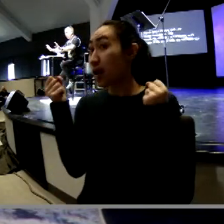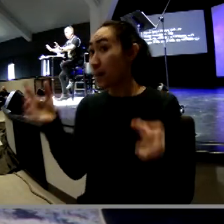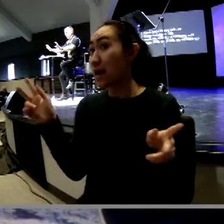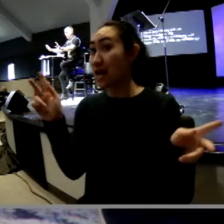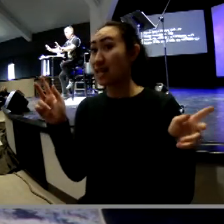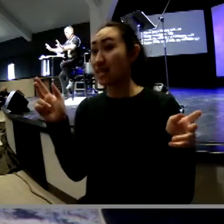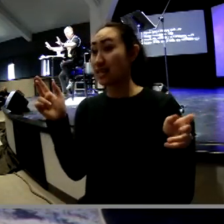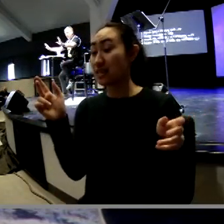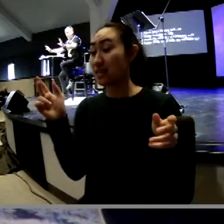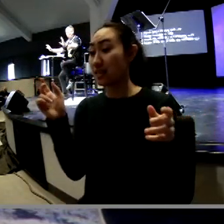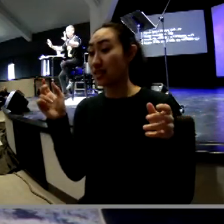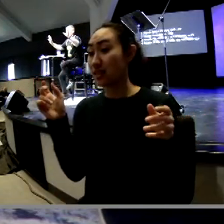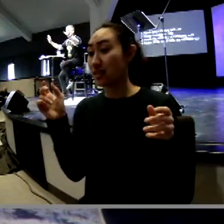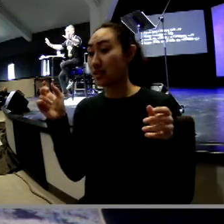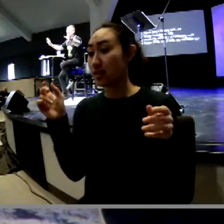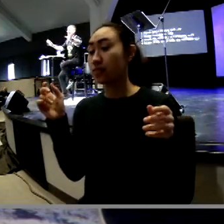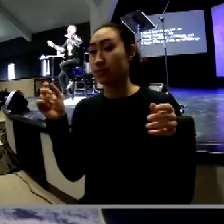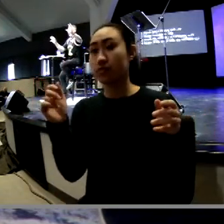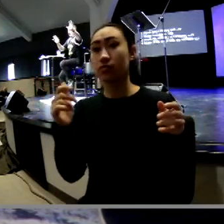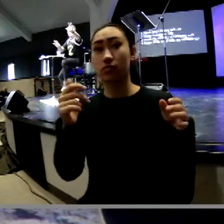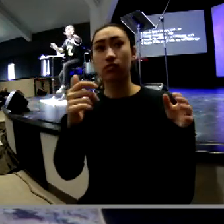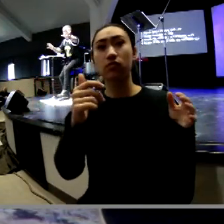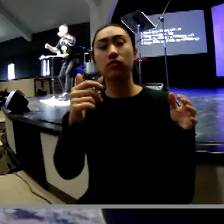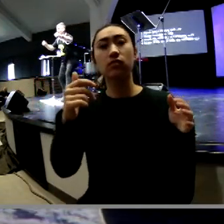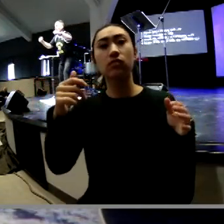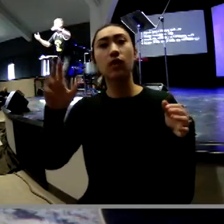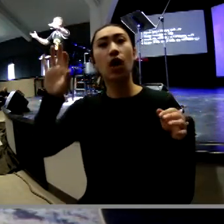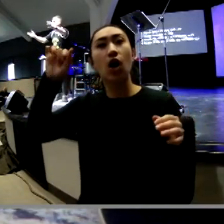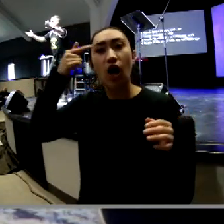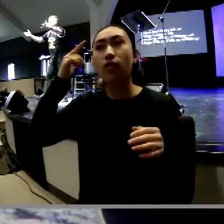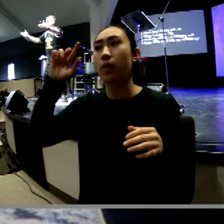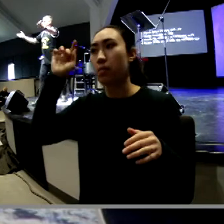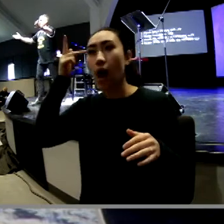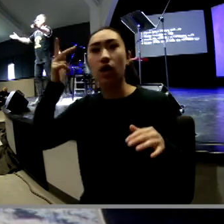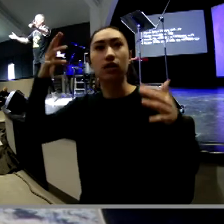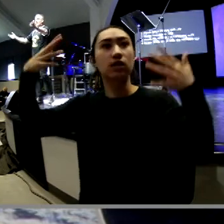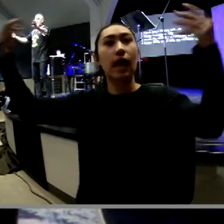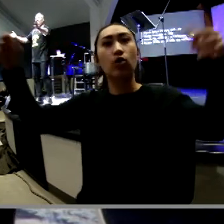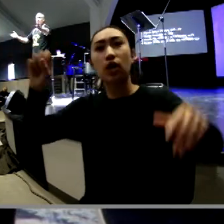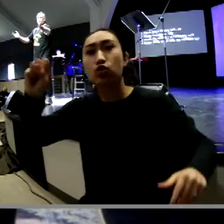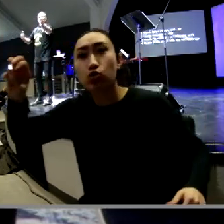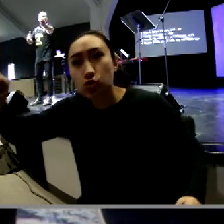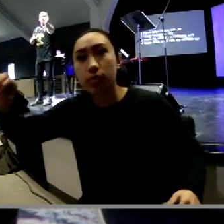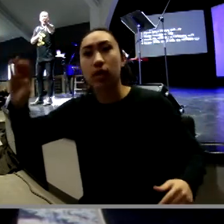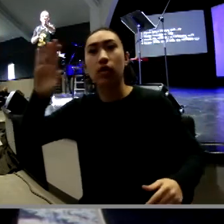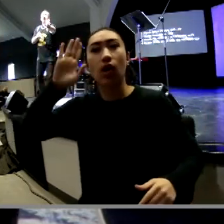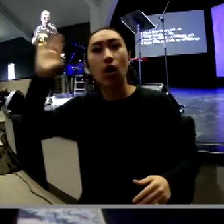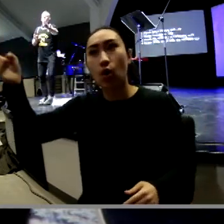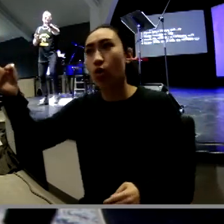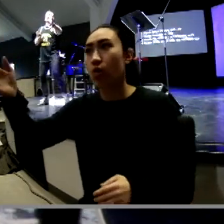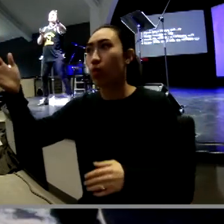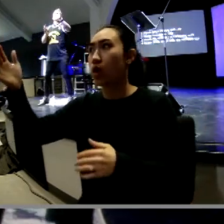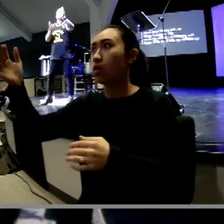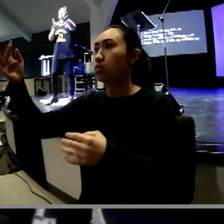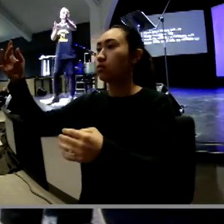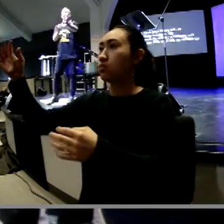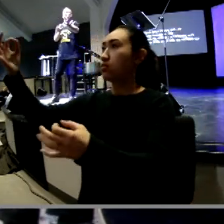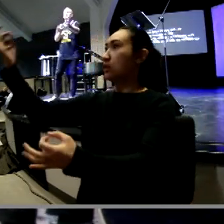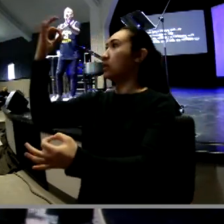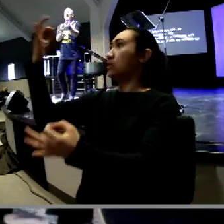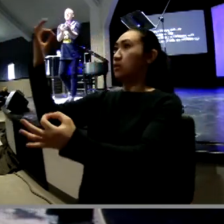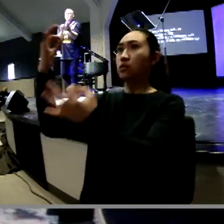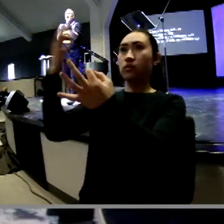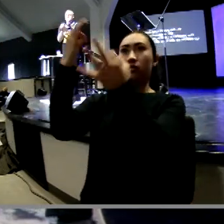out of this corner. I'm going to say it again. We're going to garden our way out of this corner. So what's the path? How do we get someone who